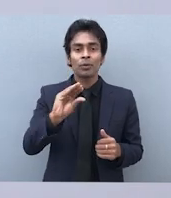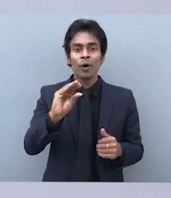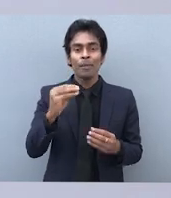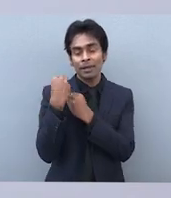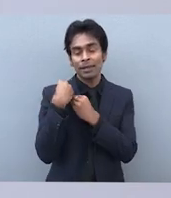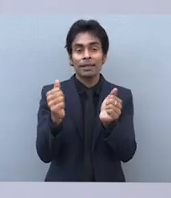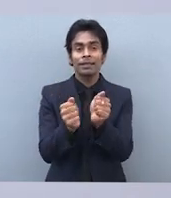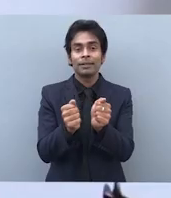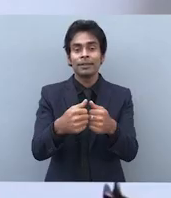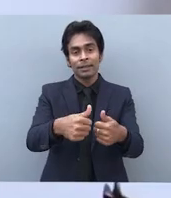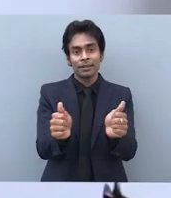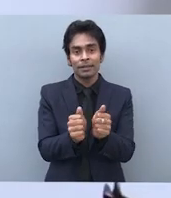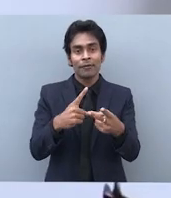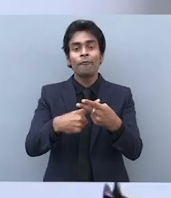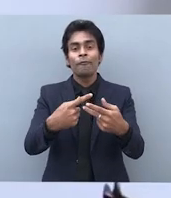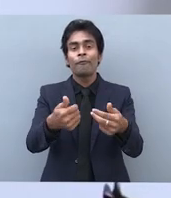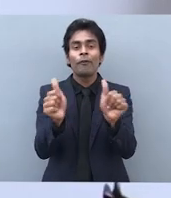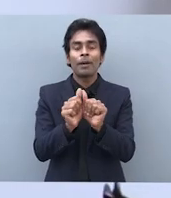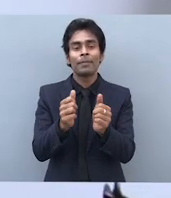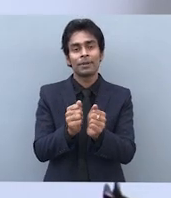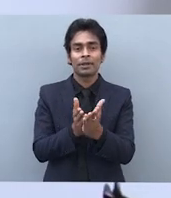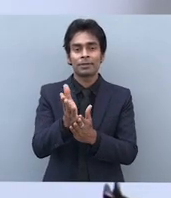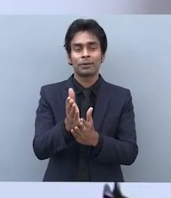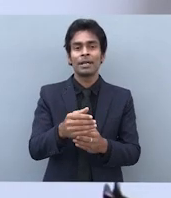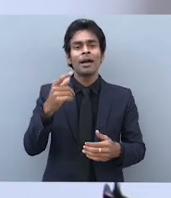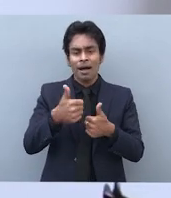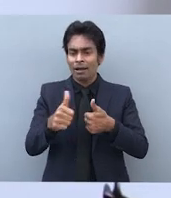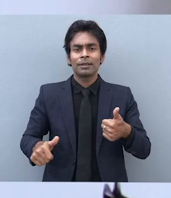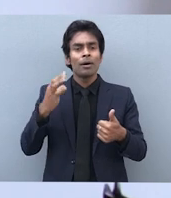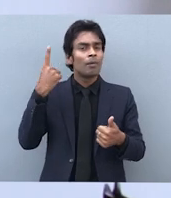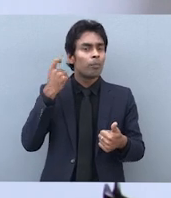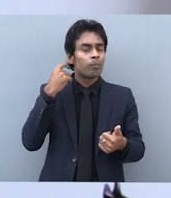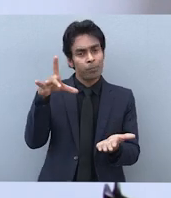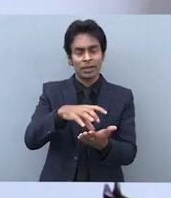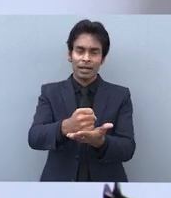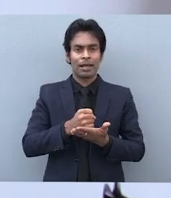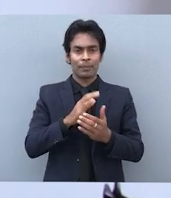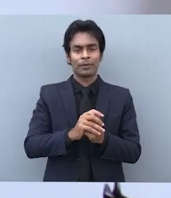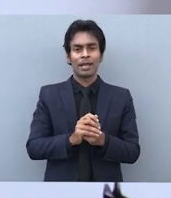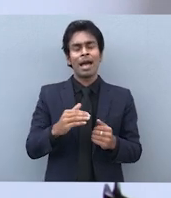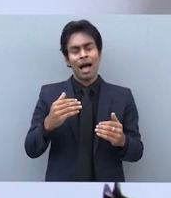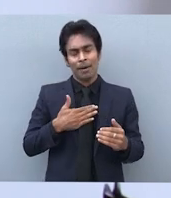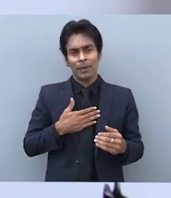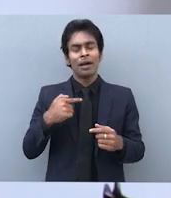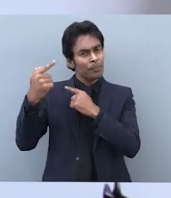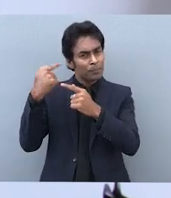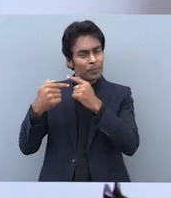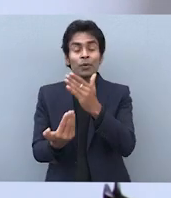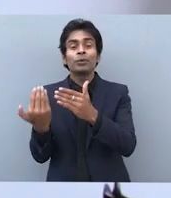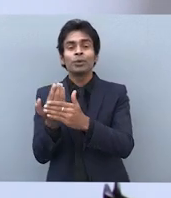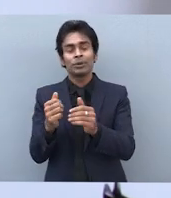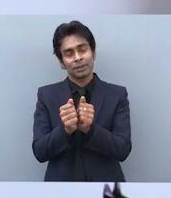of the leading newspapers. We have done many innovative and interesting things as part of British Council